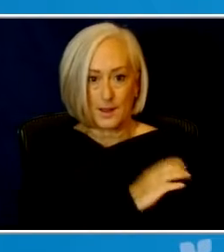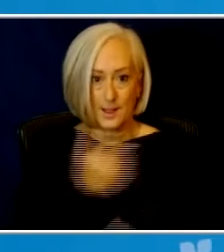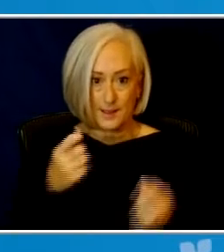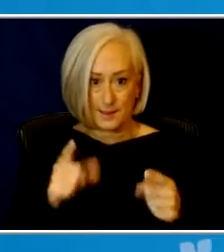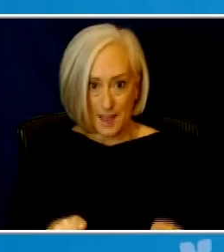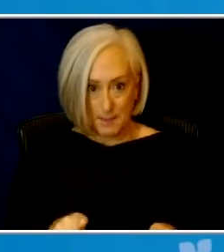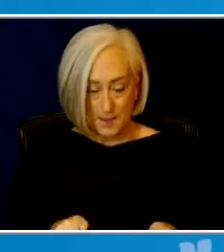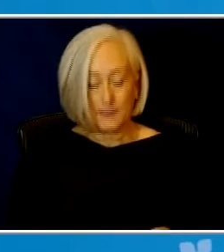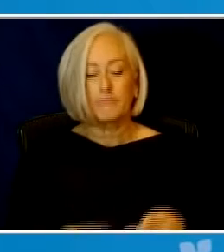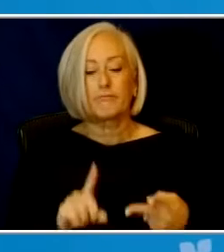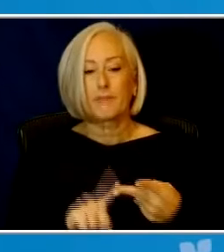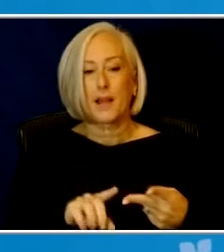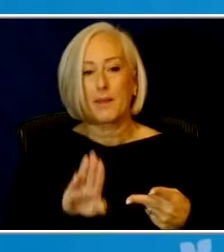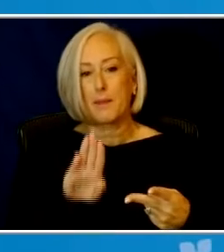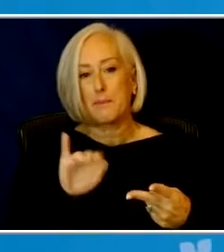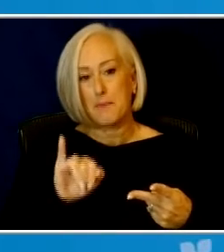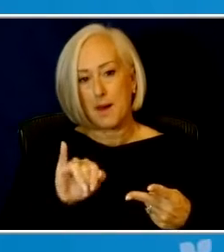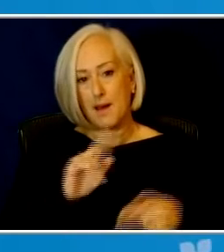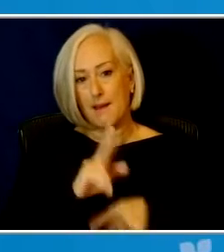COVID vaccine as well.